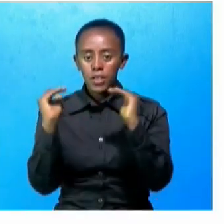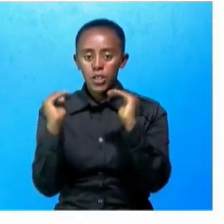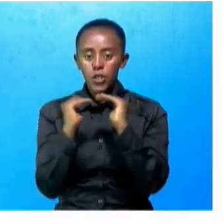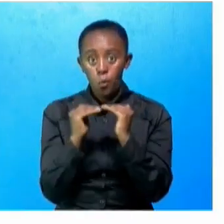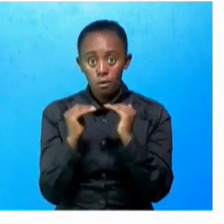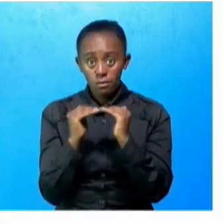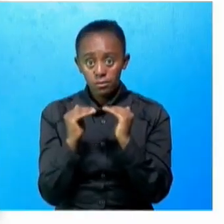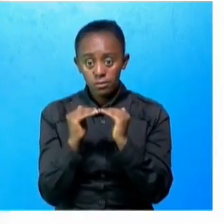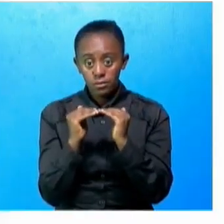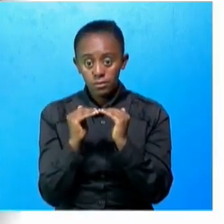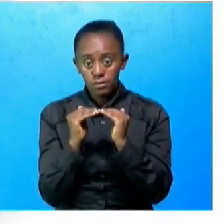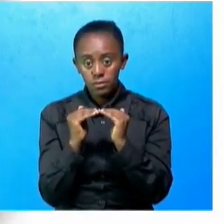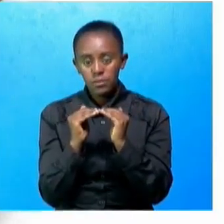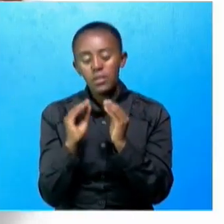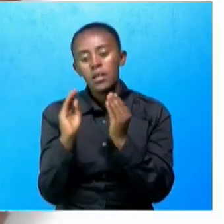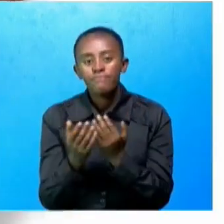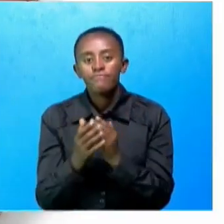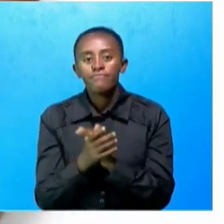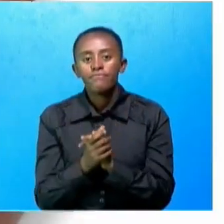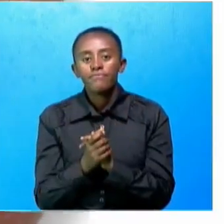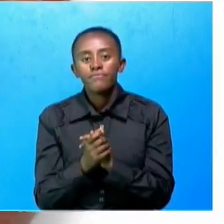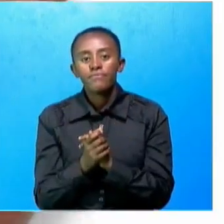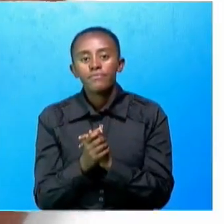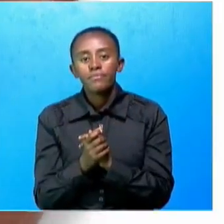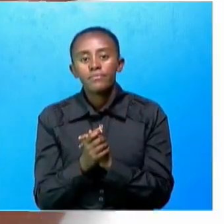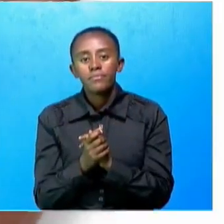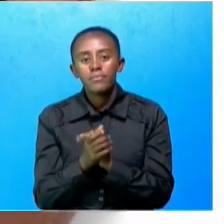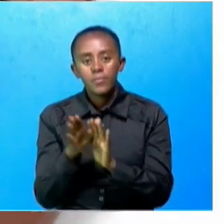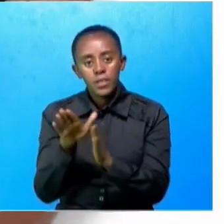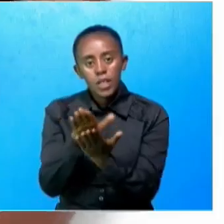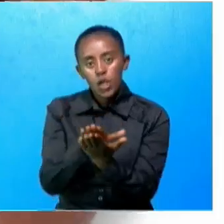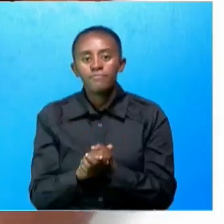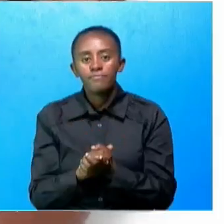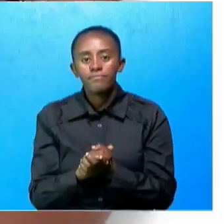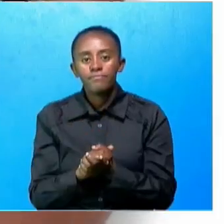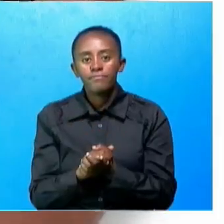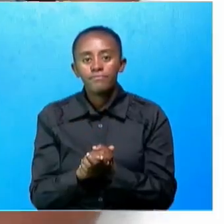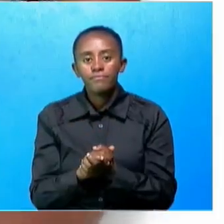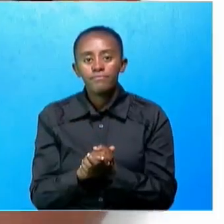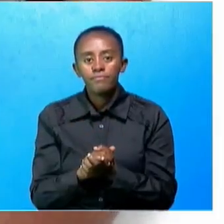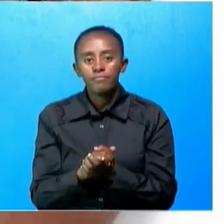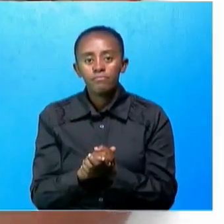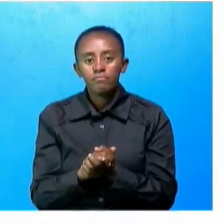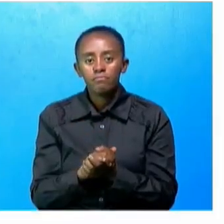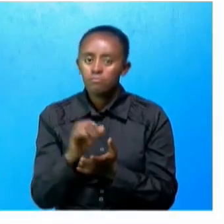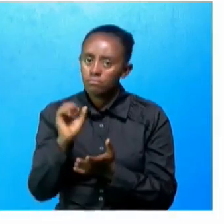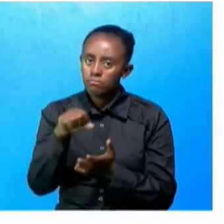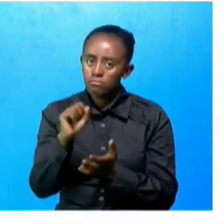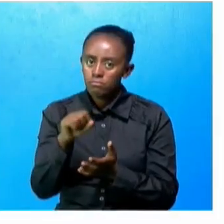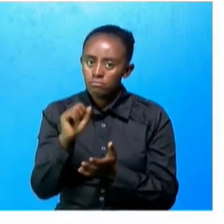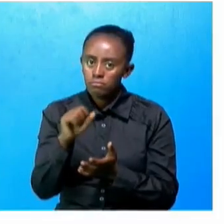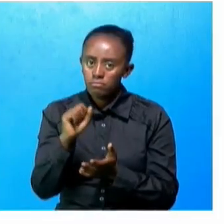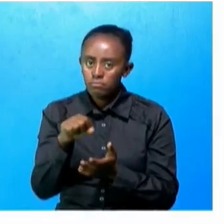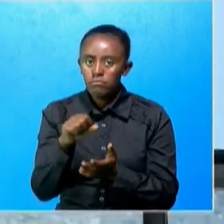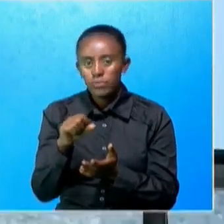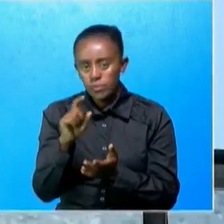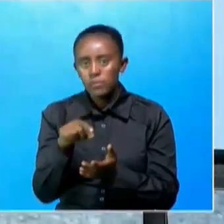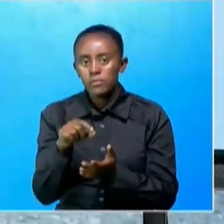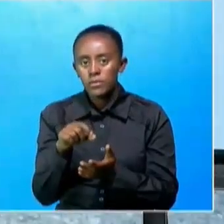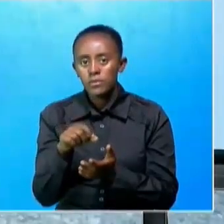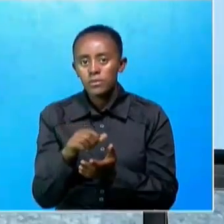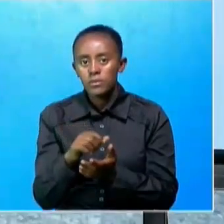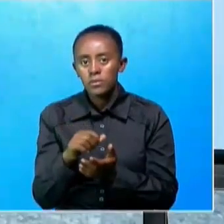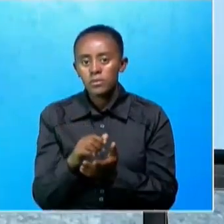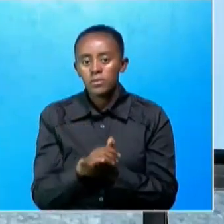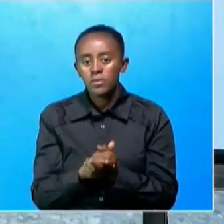equally treated at school. This is another one. It's not